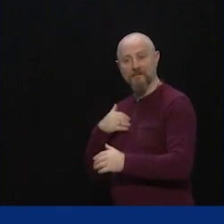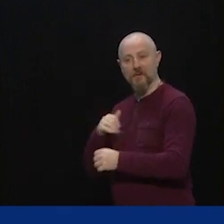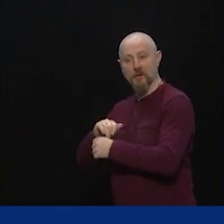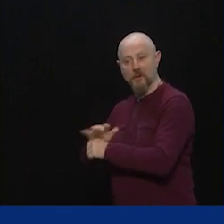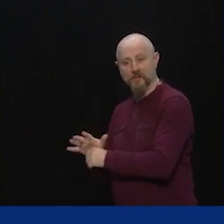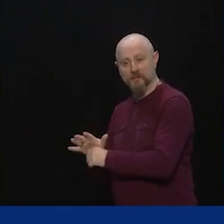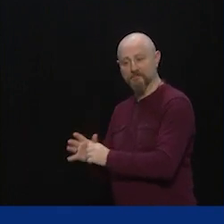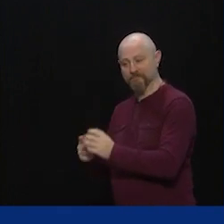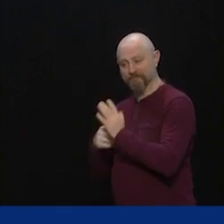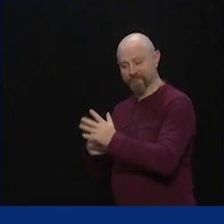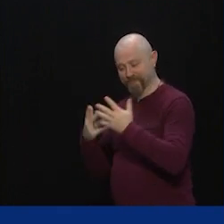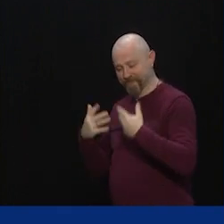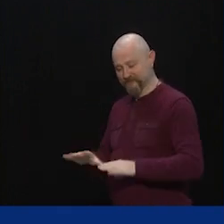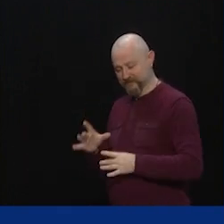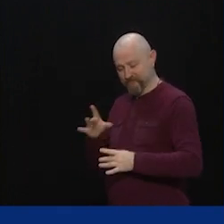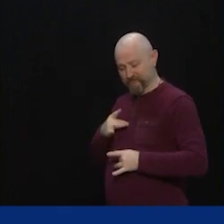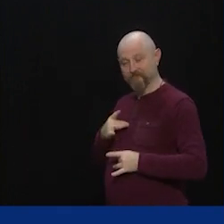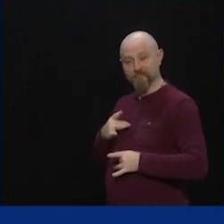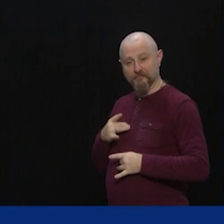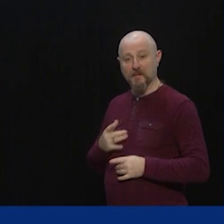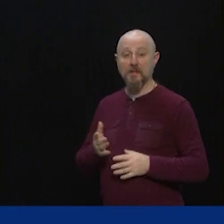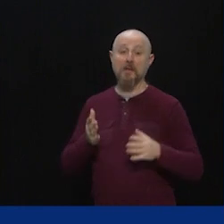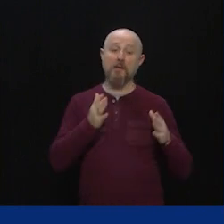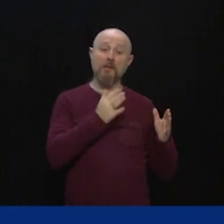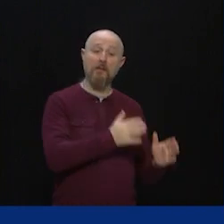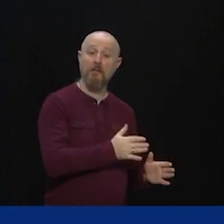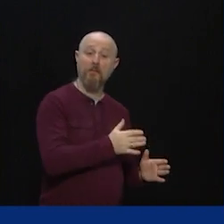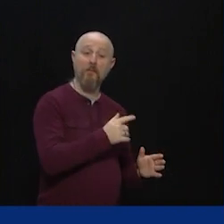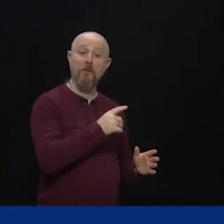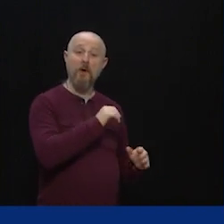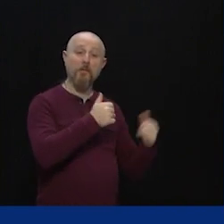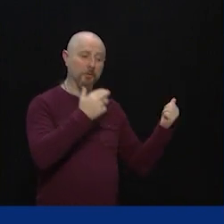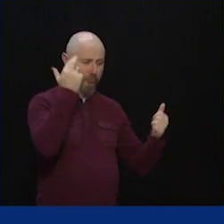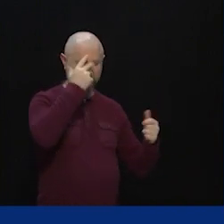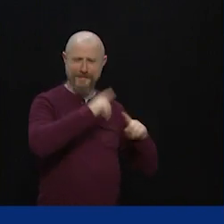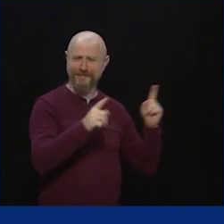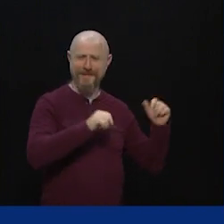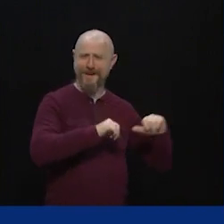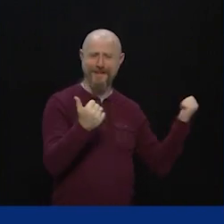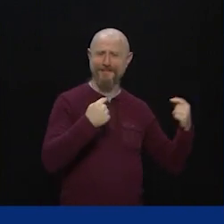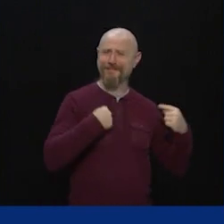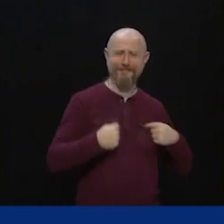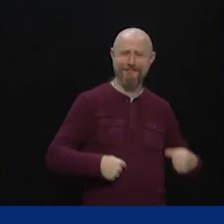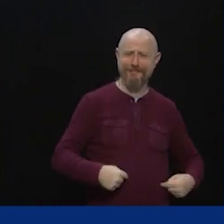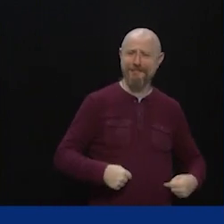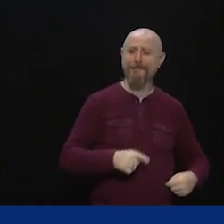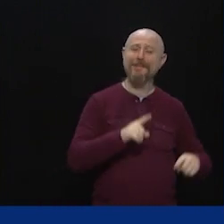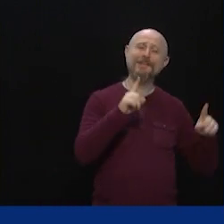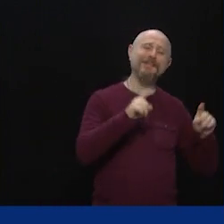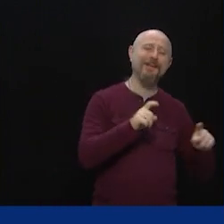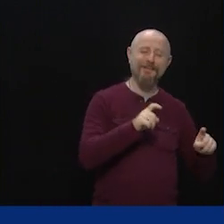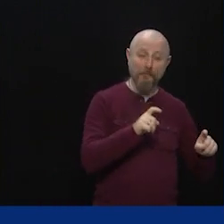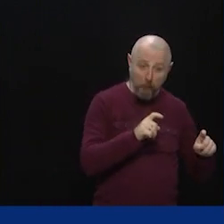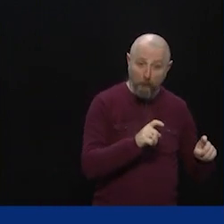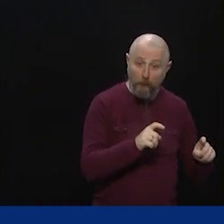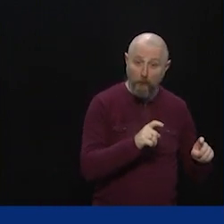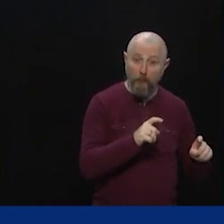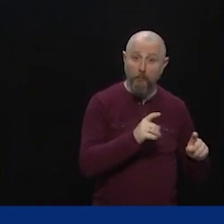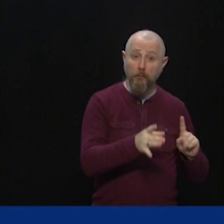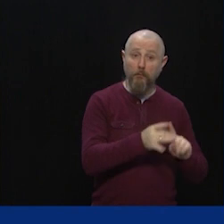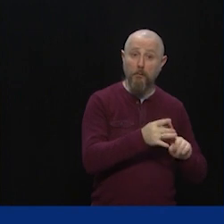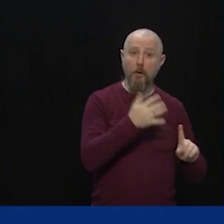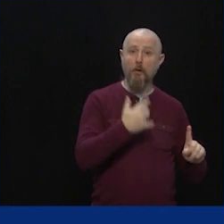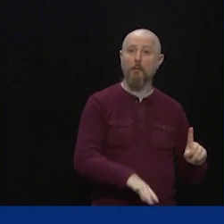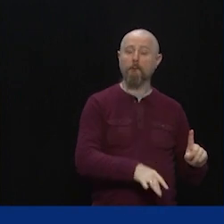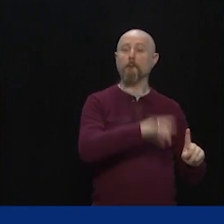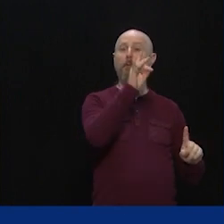positive just while they're in there for other treatments? So I think that's important. I just want to always be honest with New Yorkers about